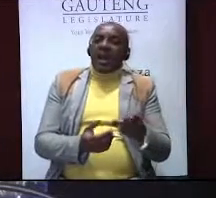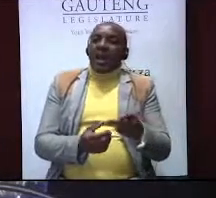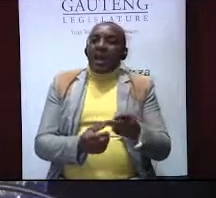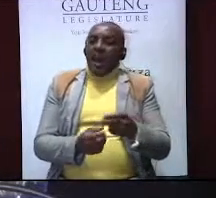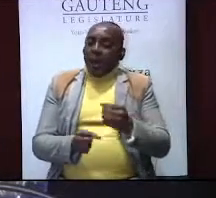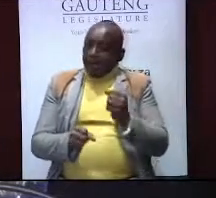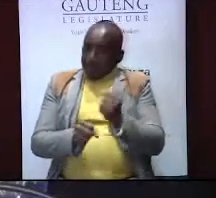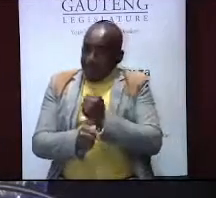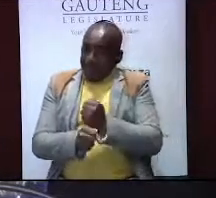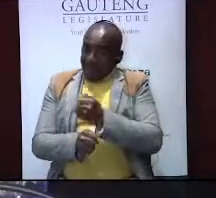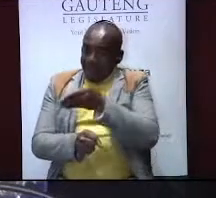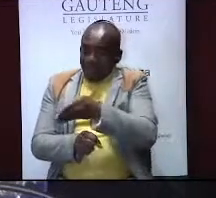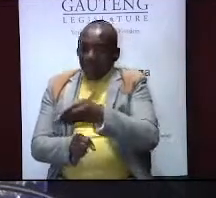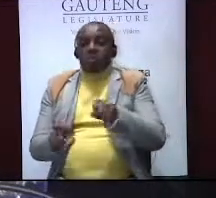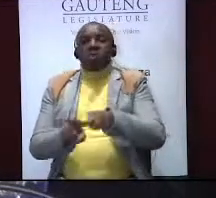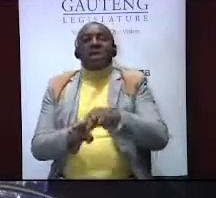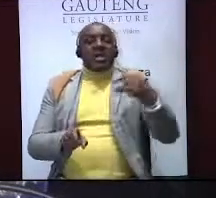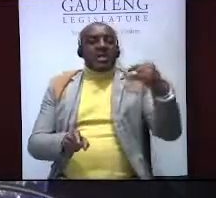gender-based violence.